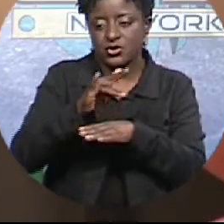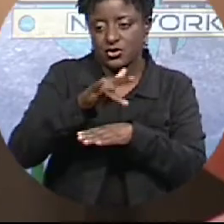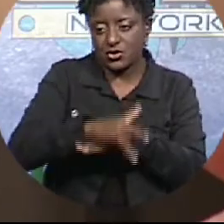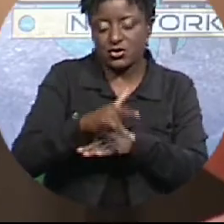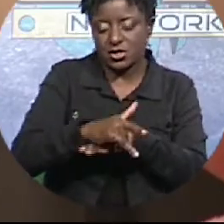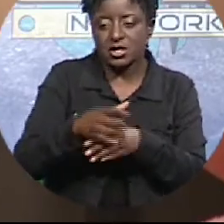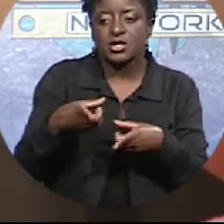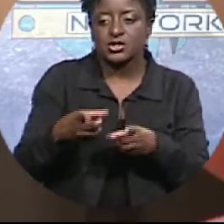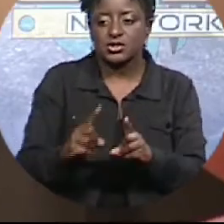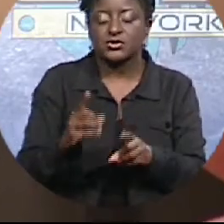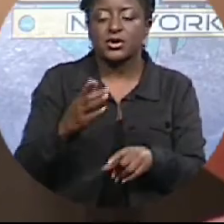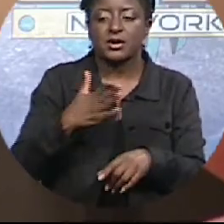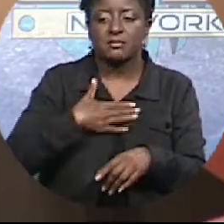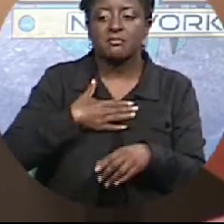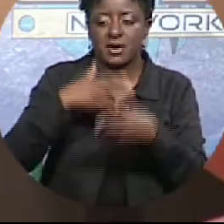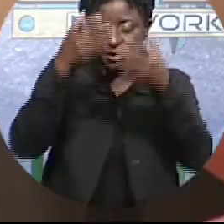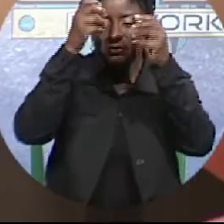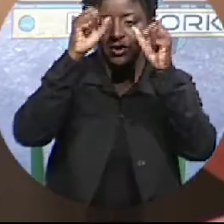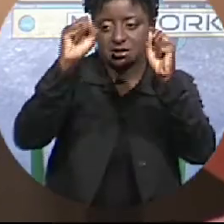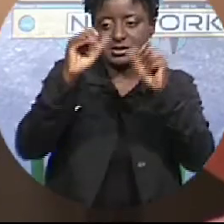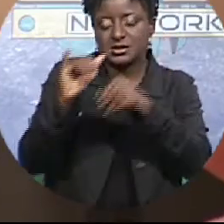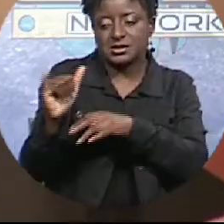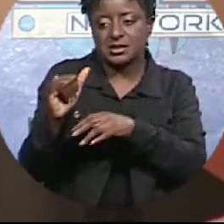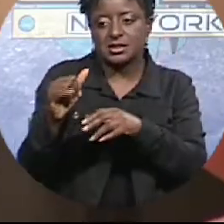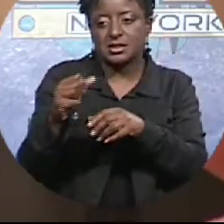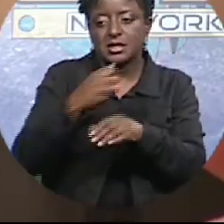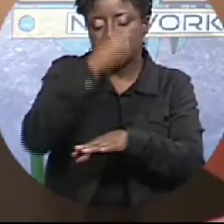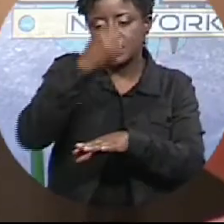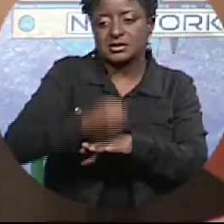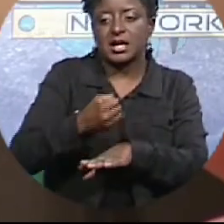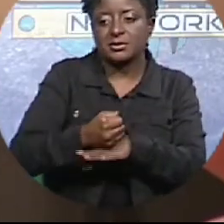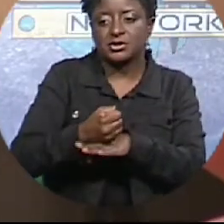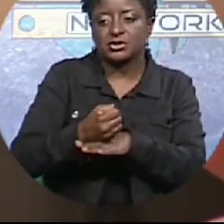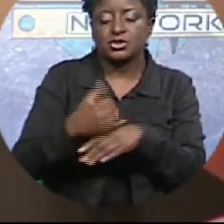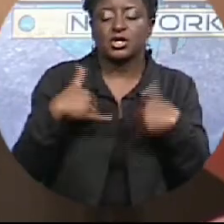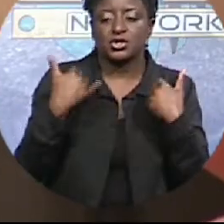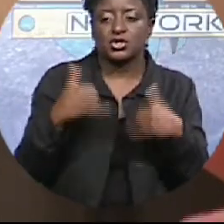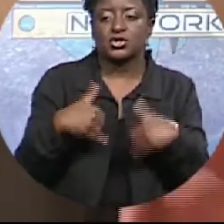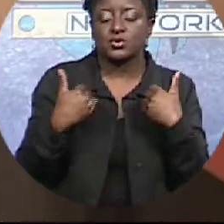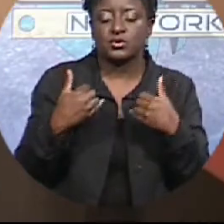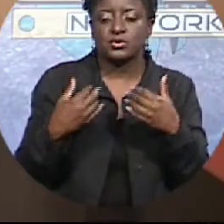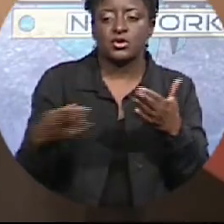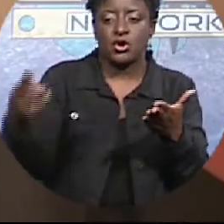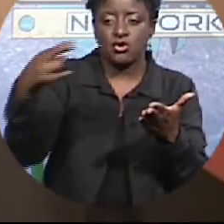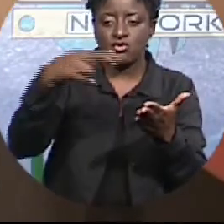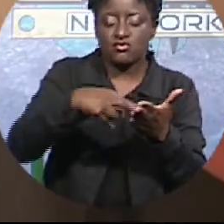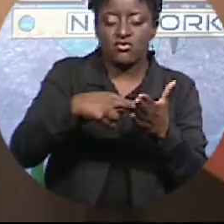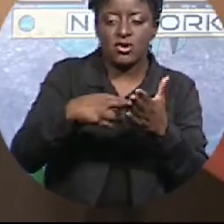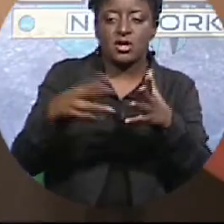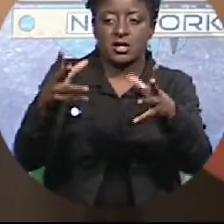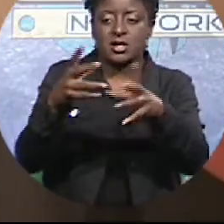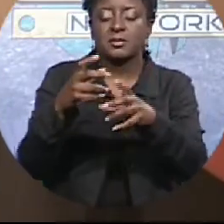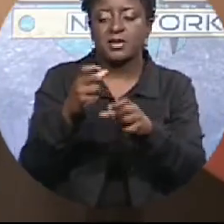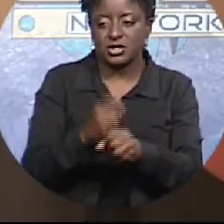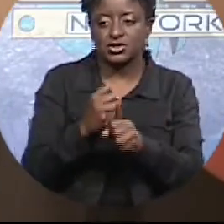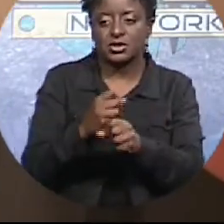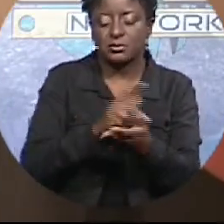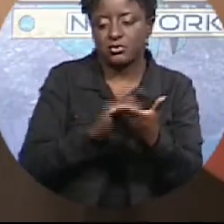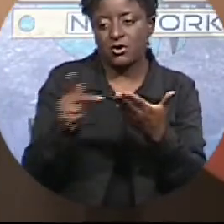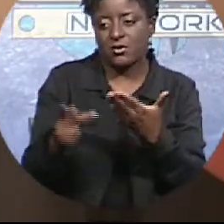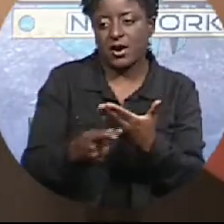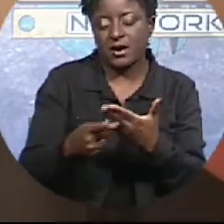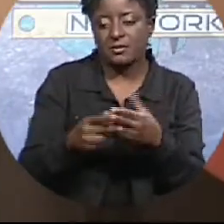establish a youth reclamation program. I call it a Bahamian Youth